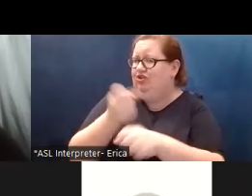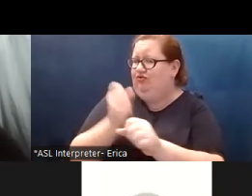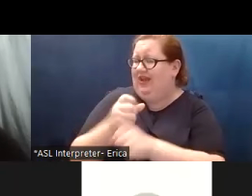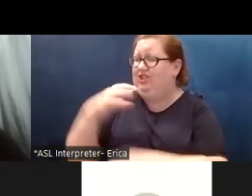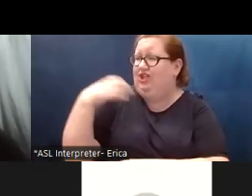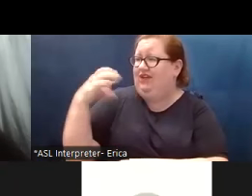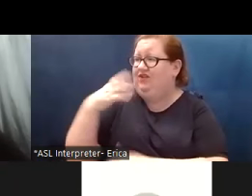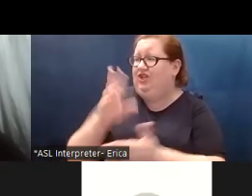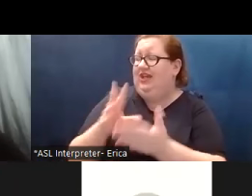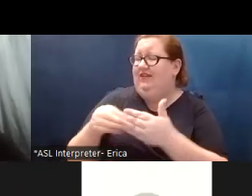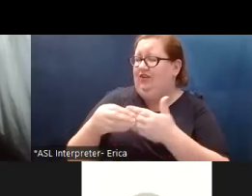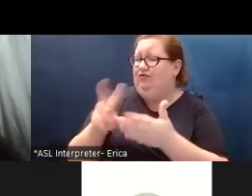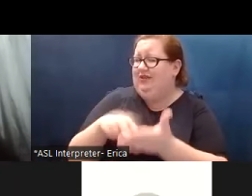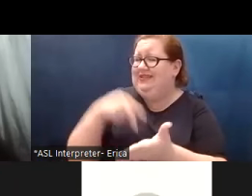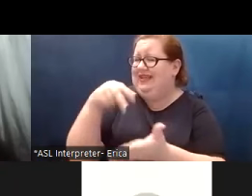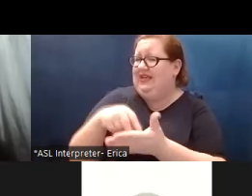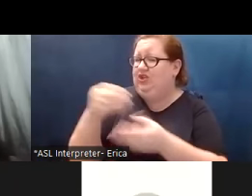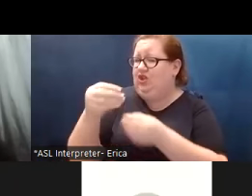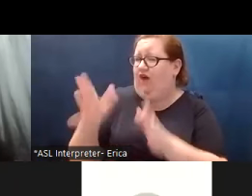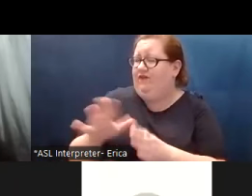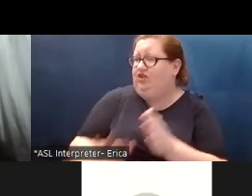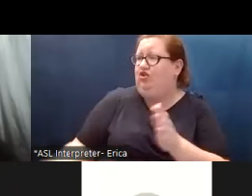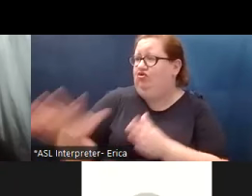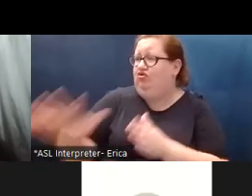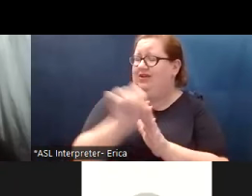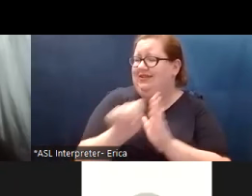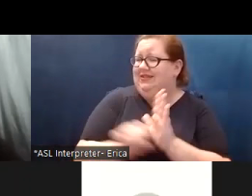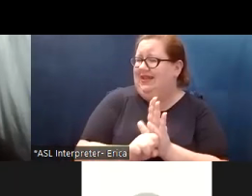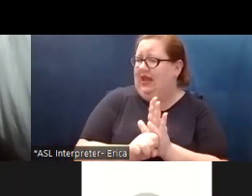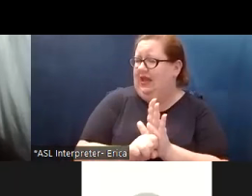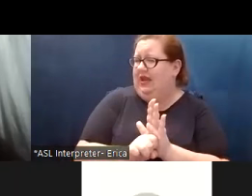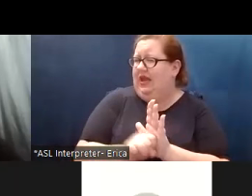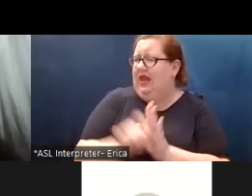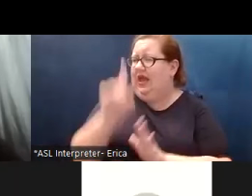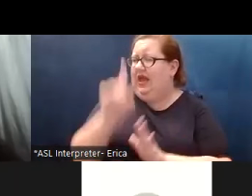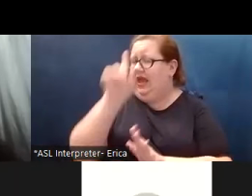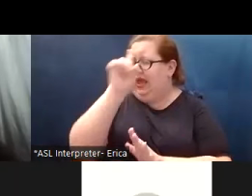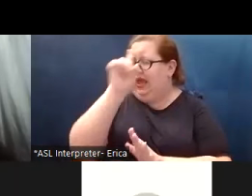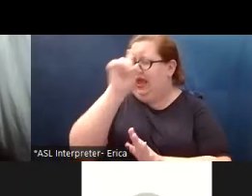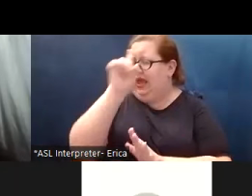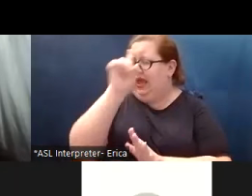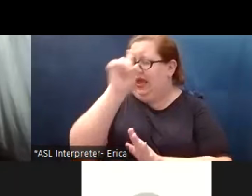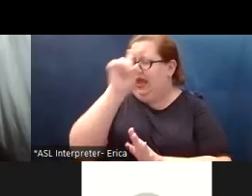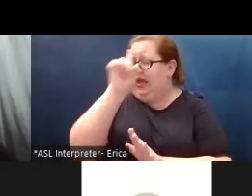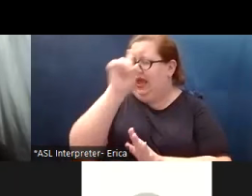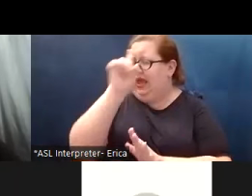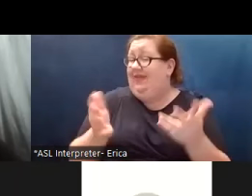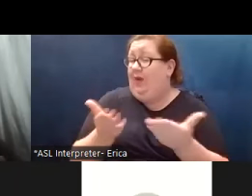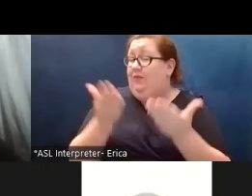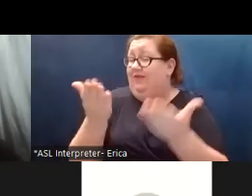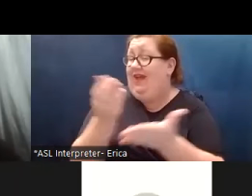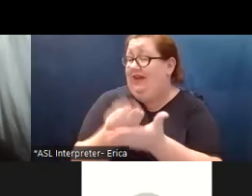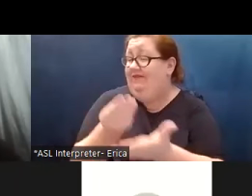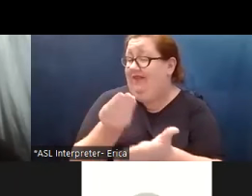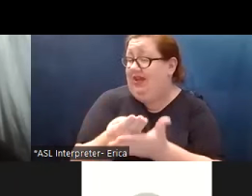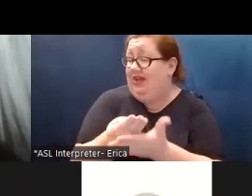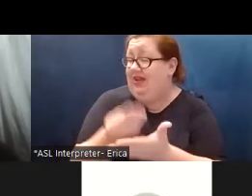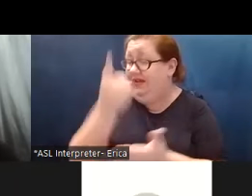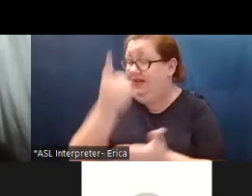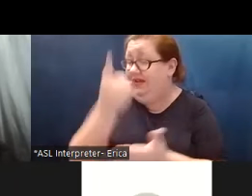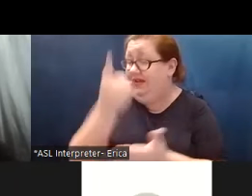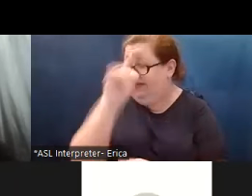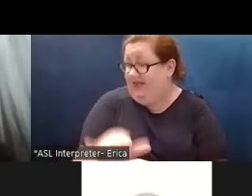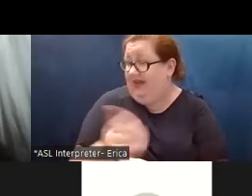the state. I think it'd be hard to do that without also them providing funding for that. But what